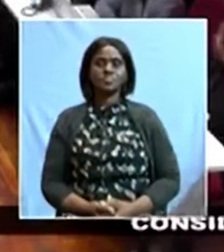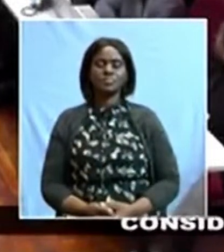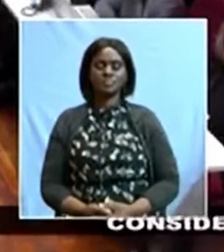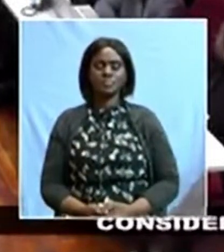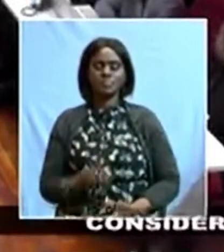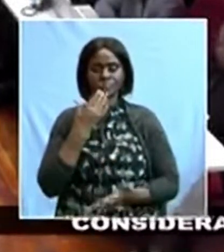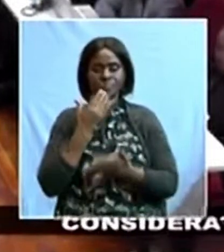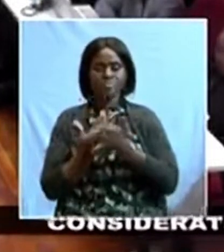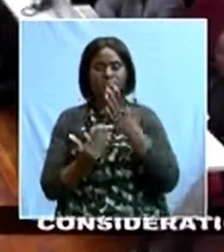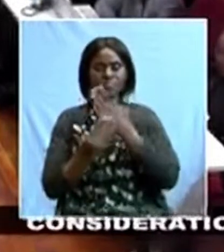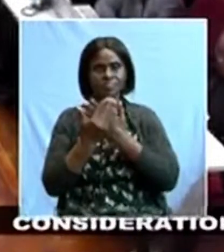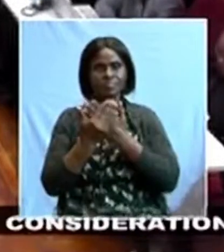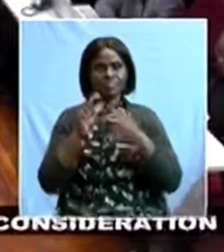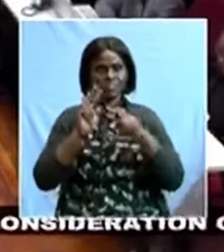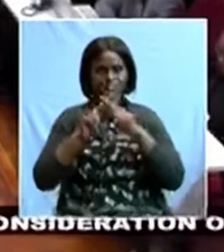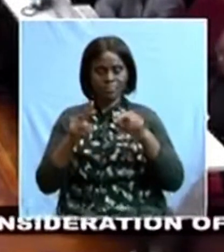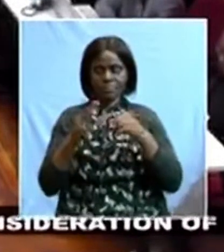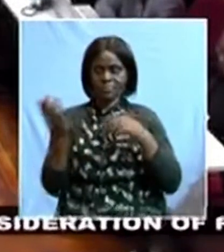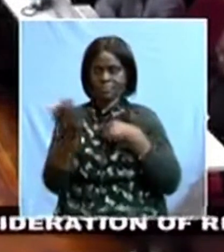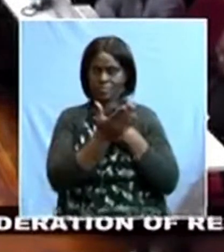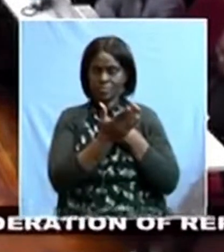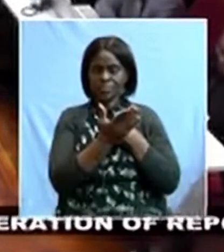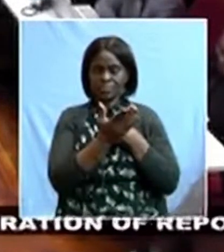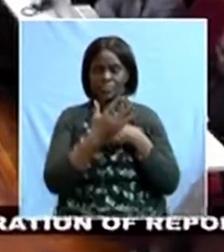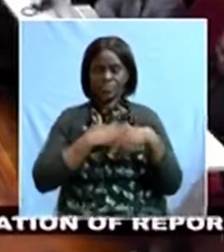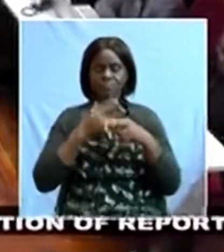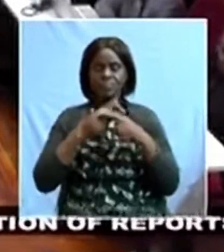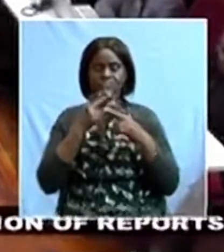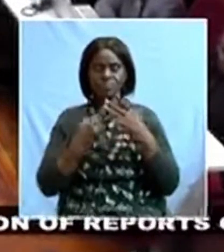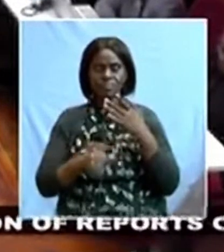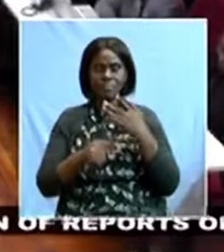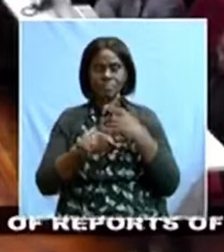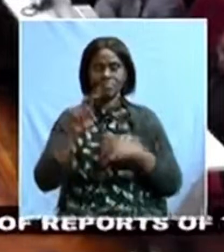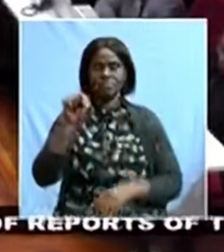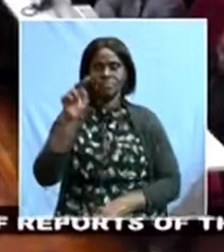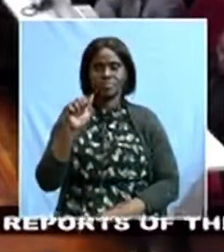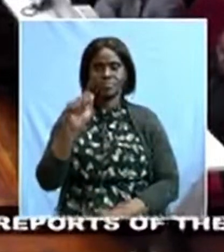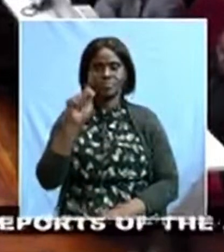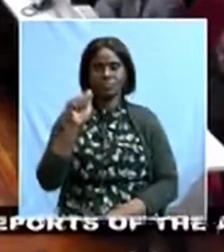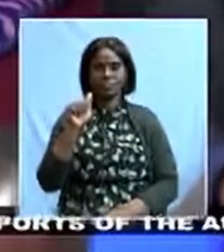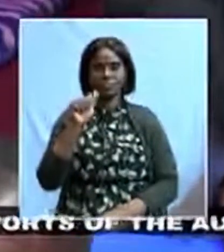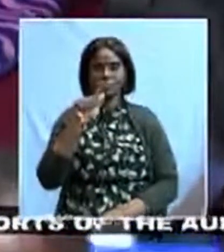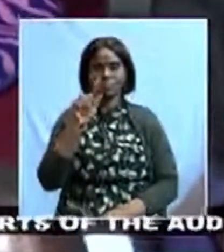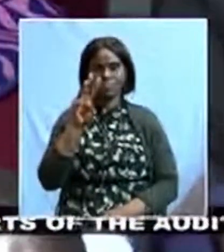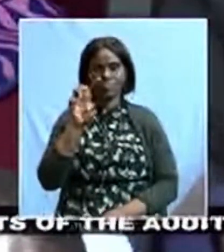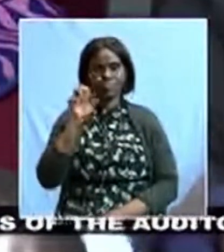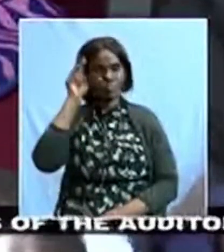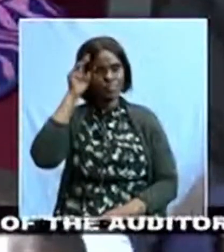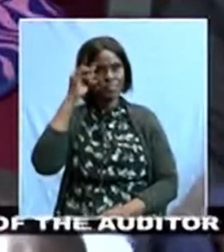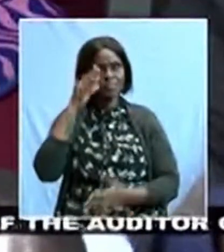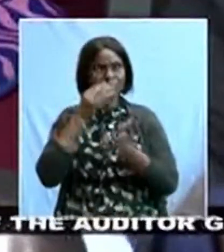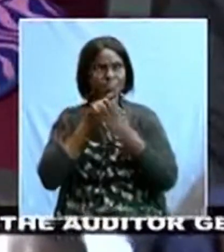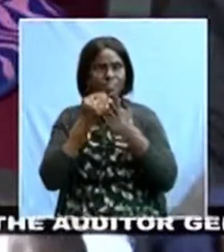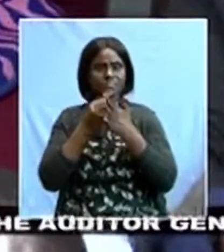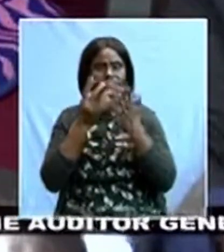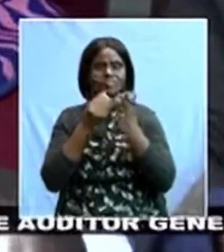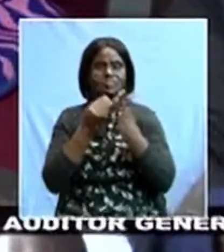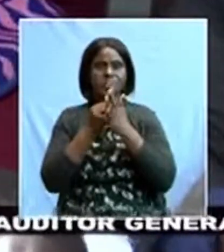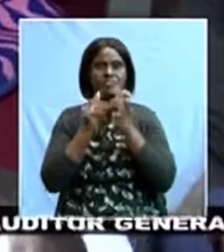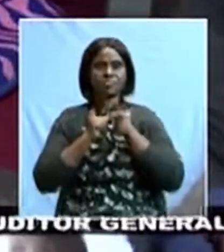Good morning, Chair. Good morning, everyone. My name is Esther Nakaze from Ministry of Finance, Accountant General's